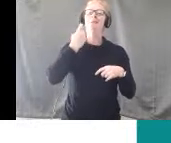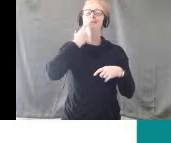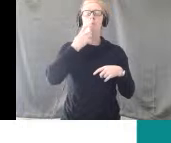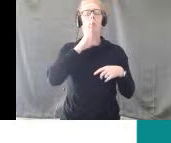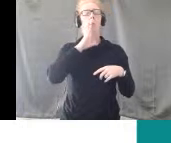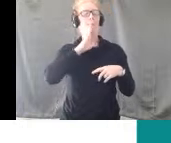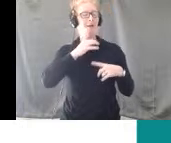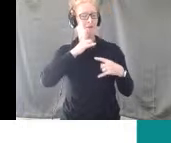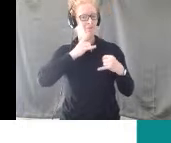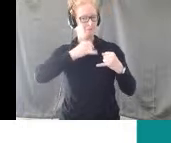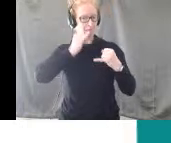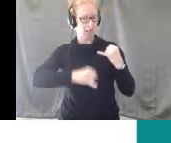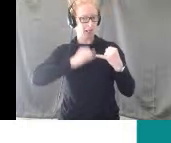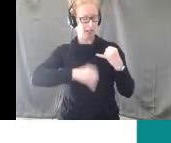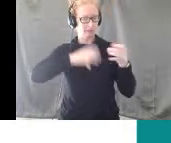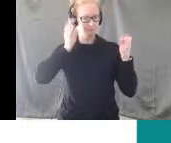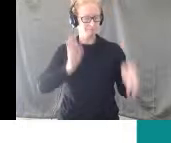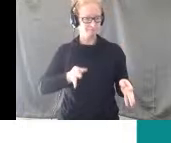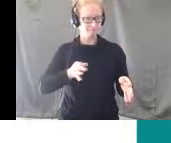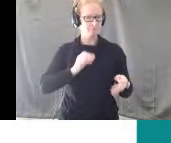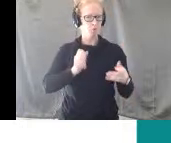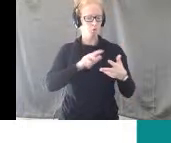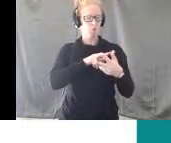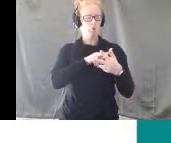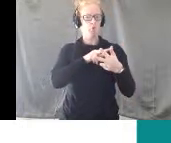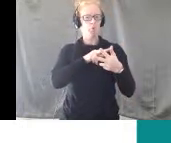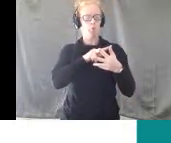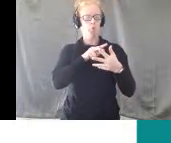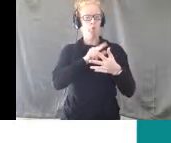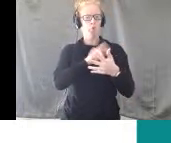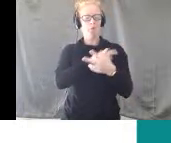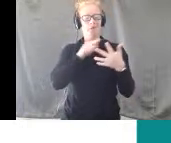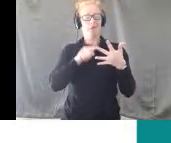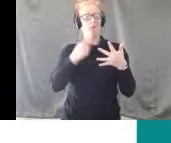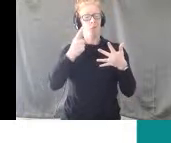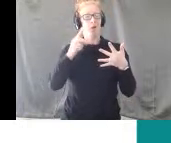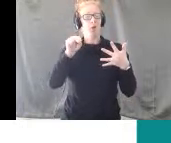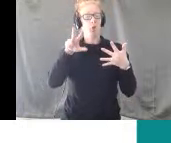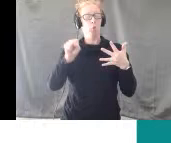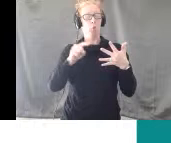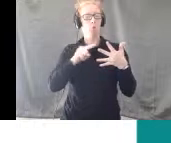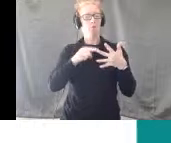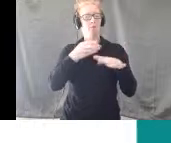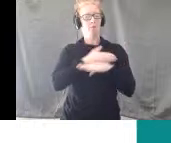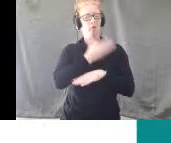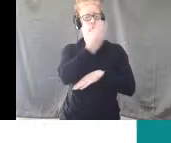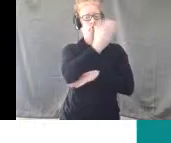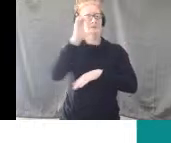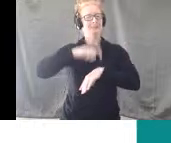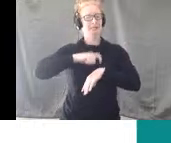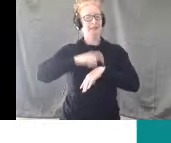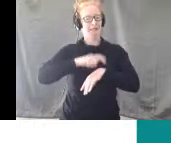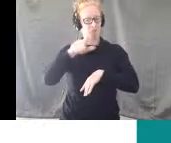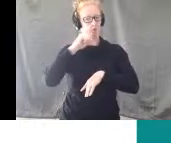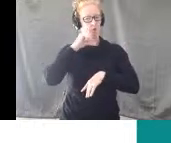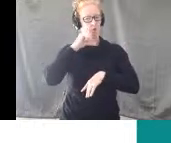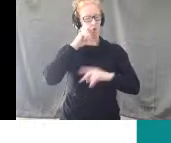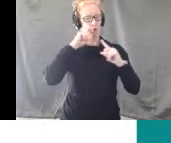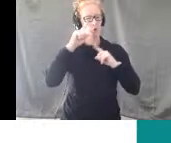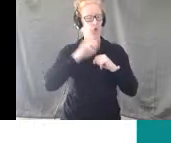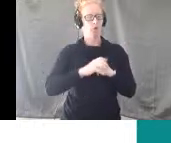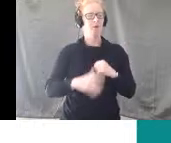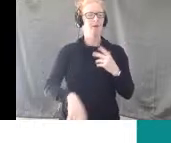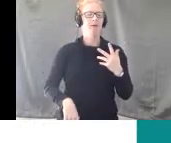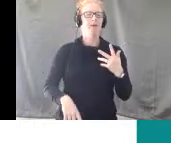of the fabricators. The third you may have heard about in the news just before Christmas is Vigor,